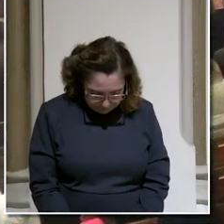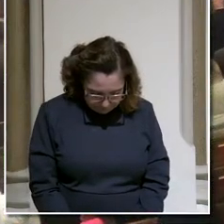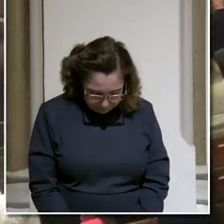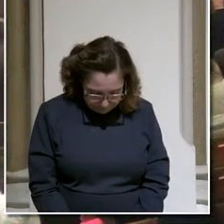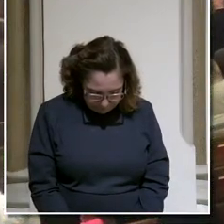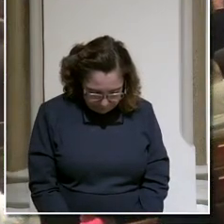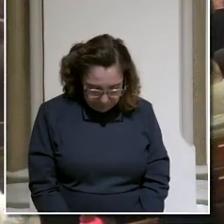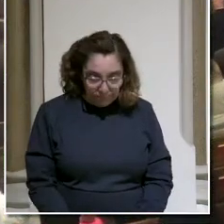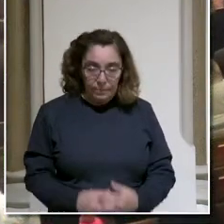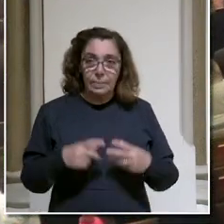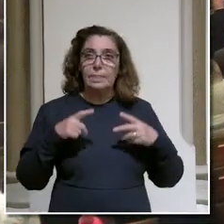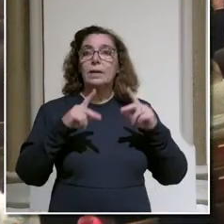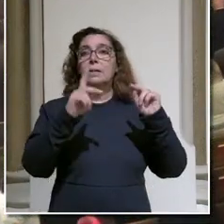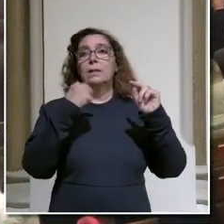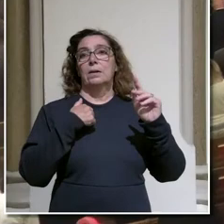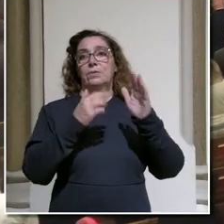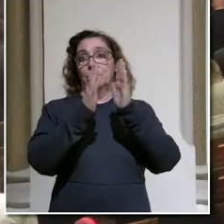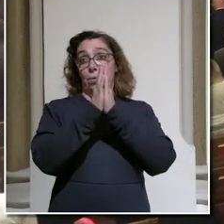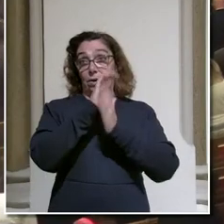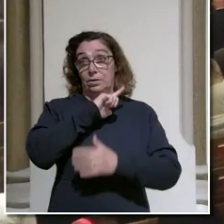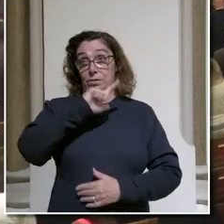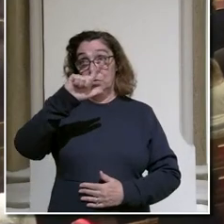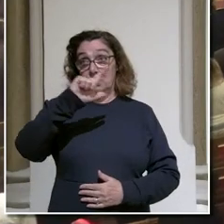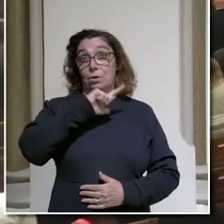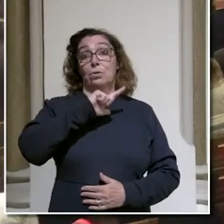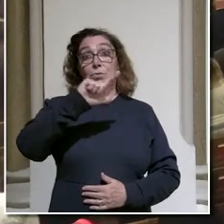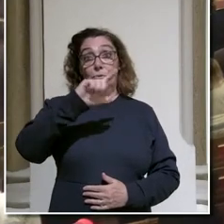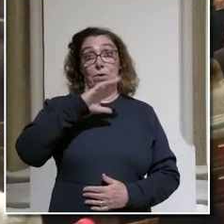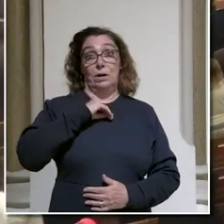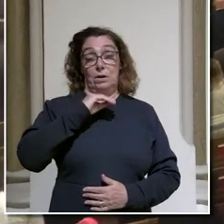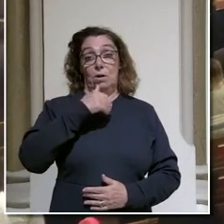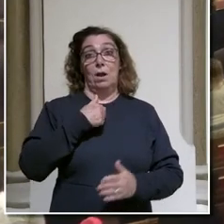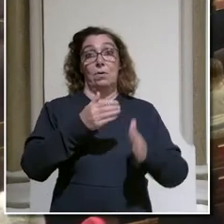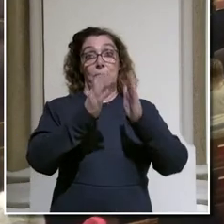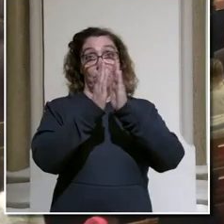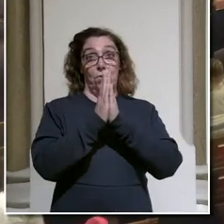Let us pray to the Lord. Lord, hear our prayer.